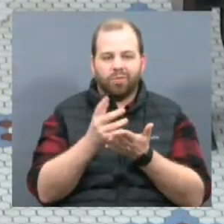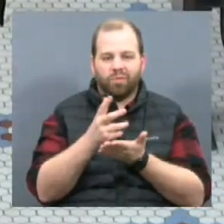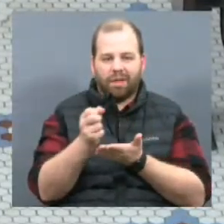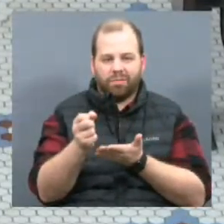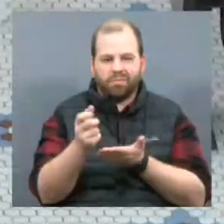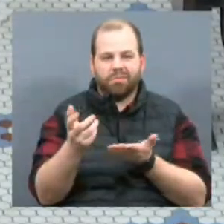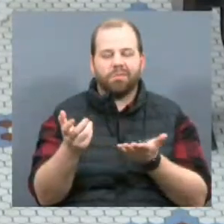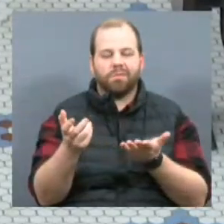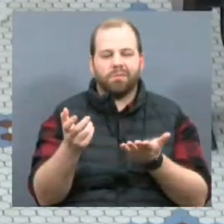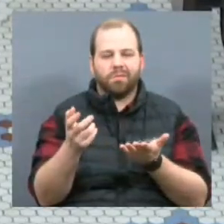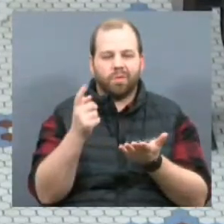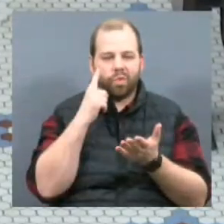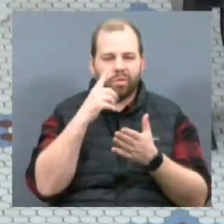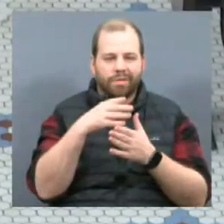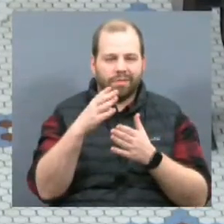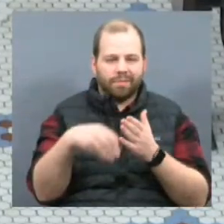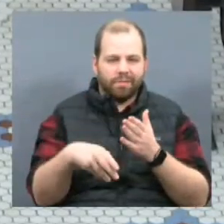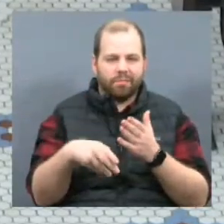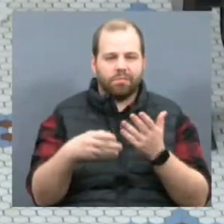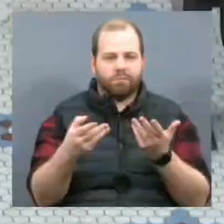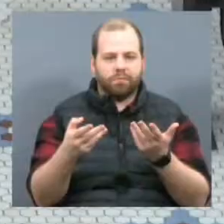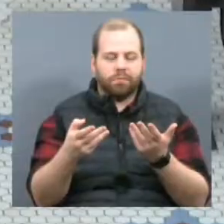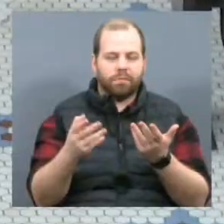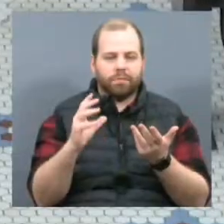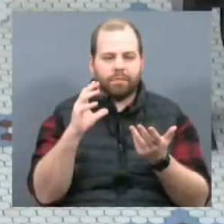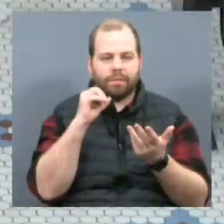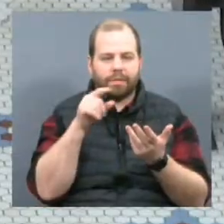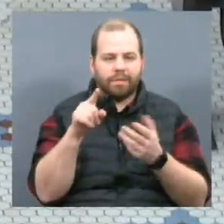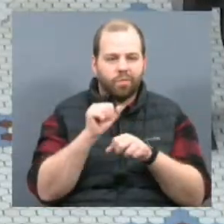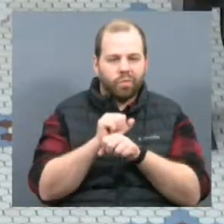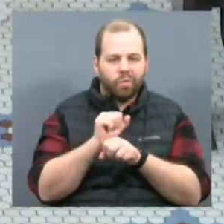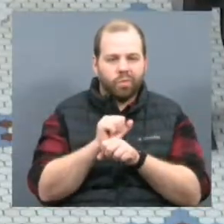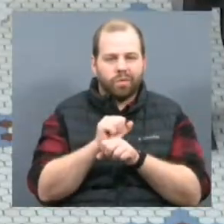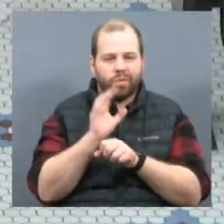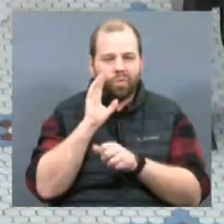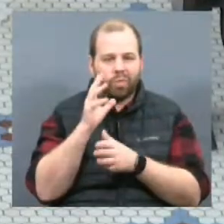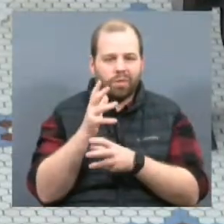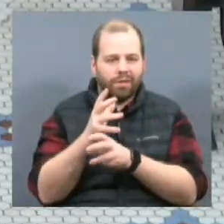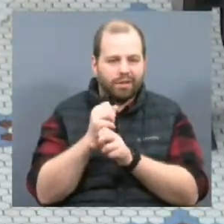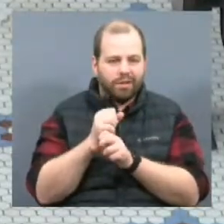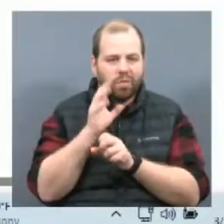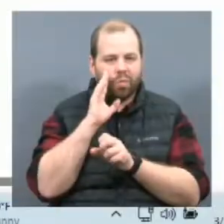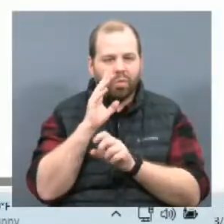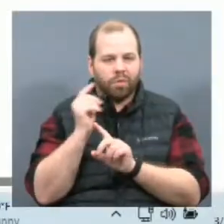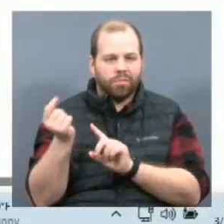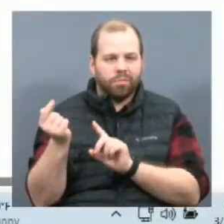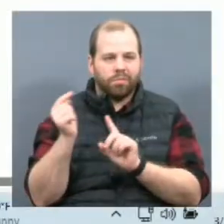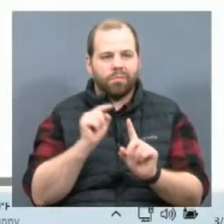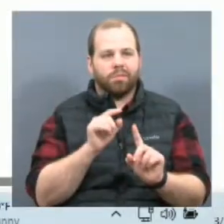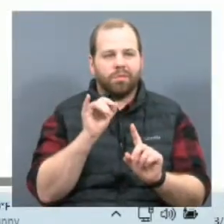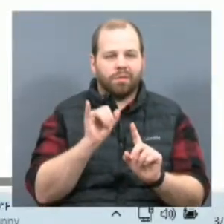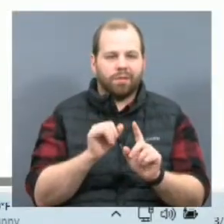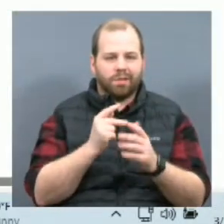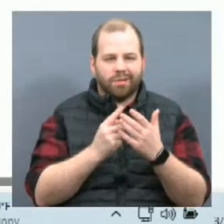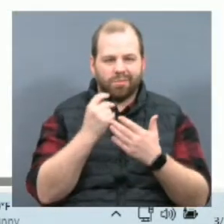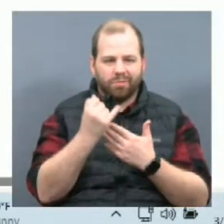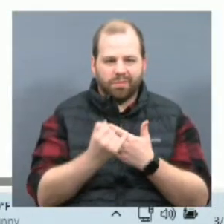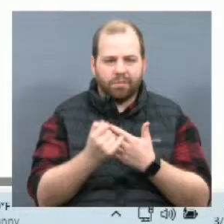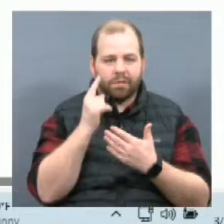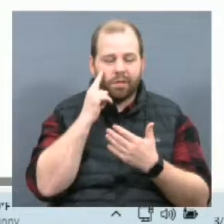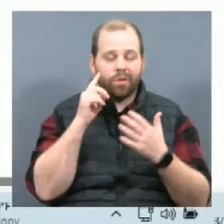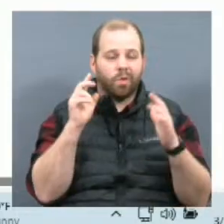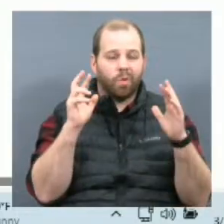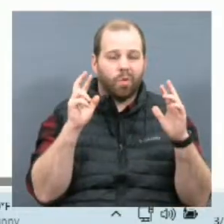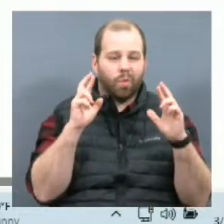to complete it. I guess as he worked and he get it, we'll go back to that project and